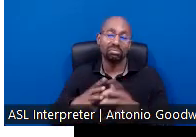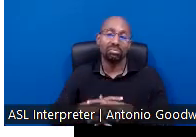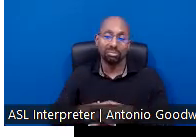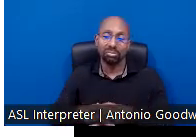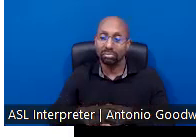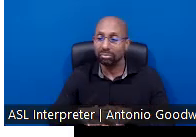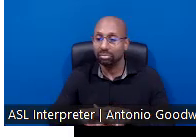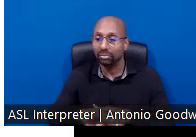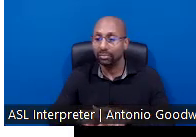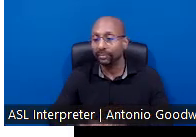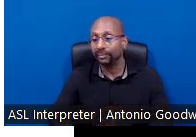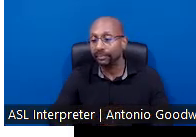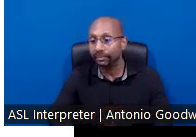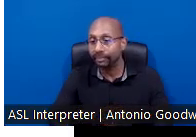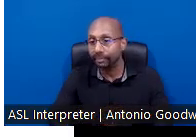go.